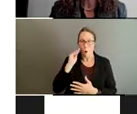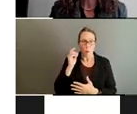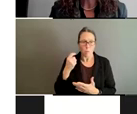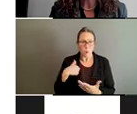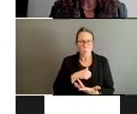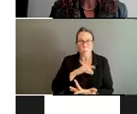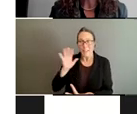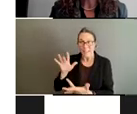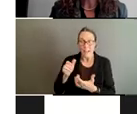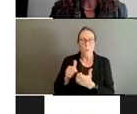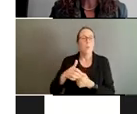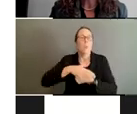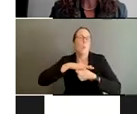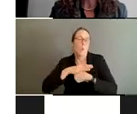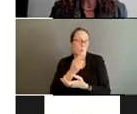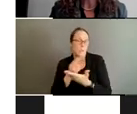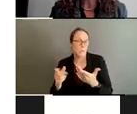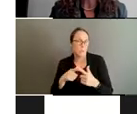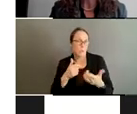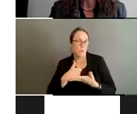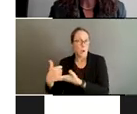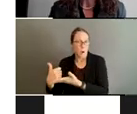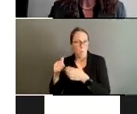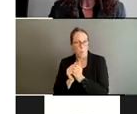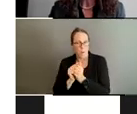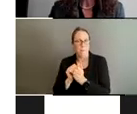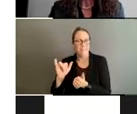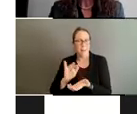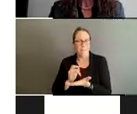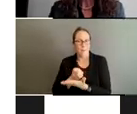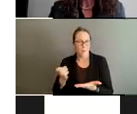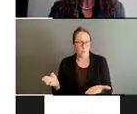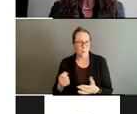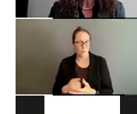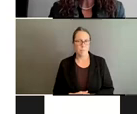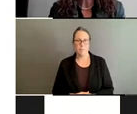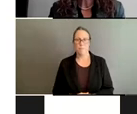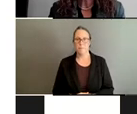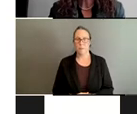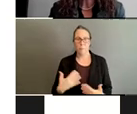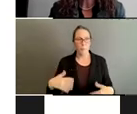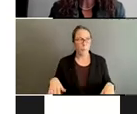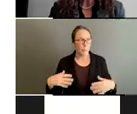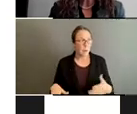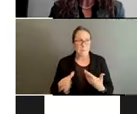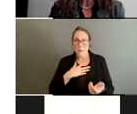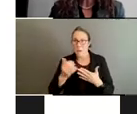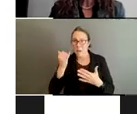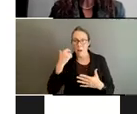so connecting them with local resources that would be able to assist them. And, you know, whether it's